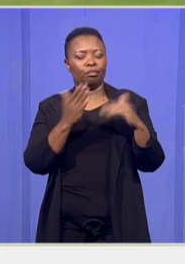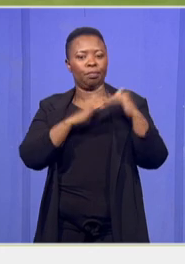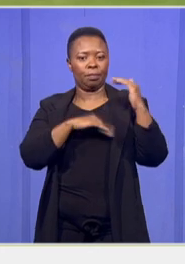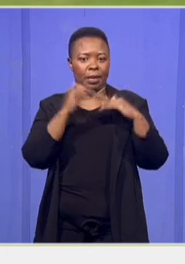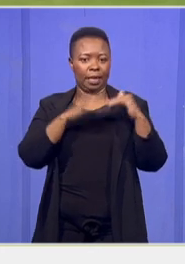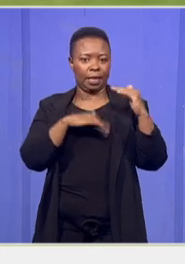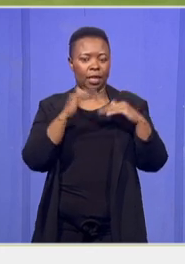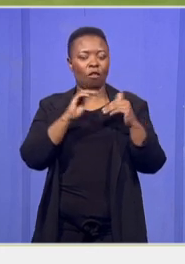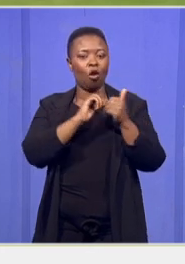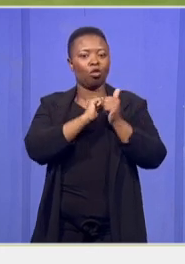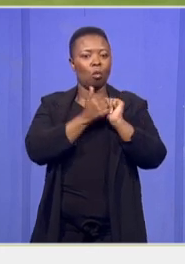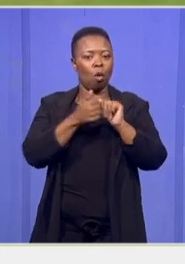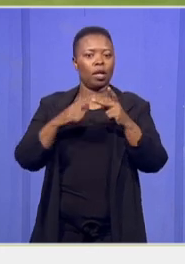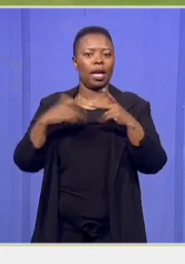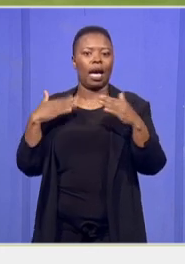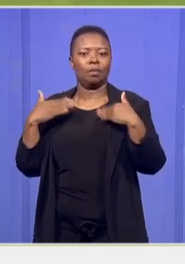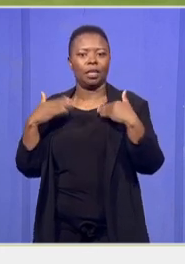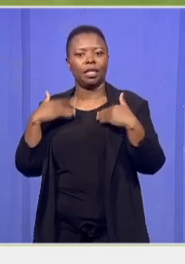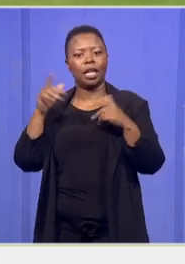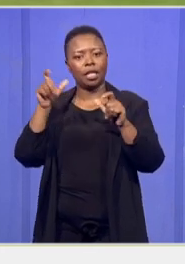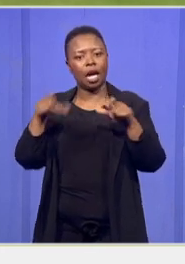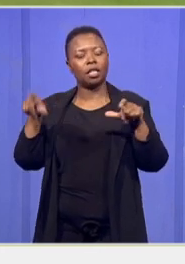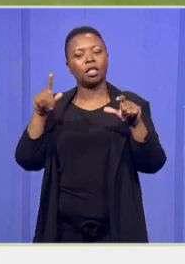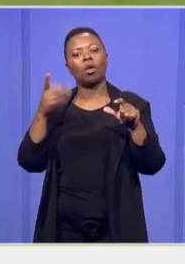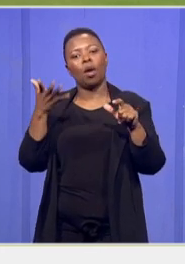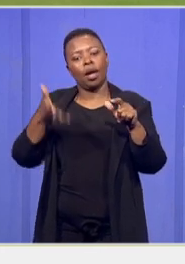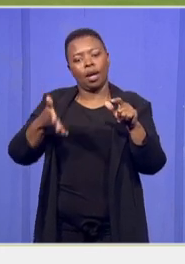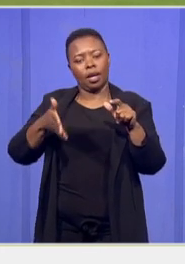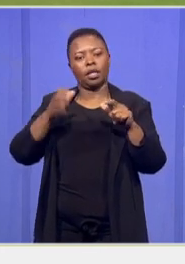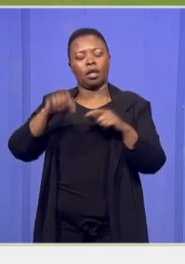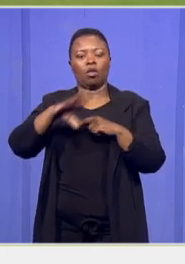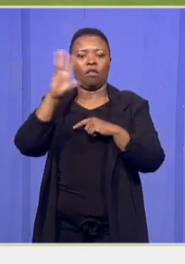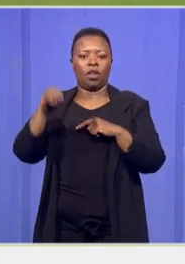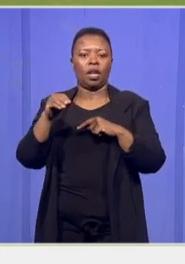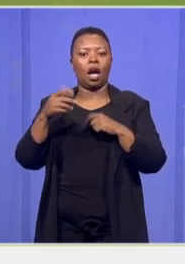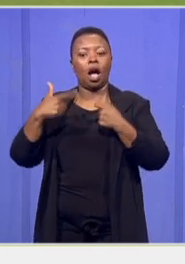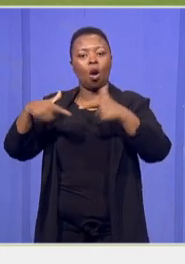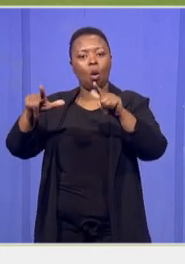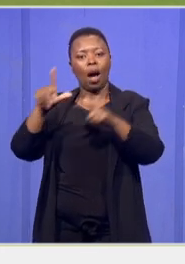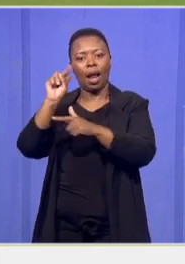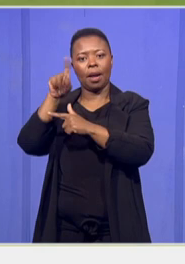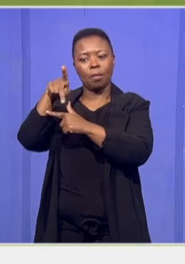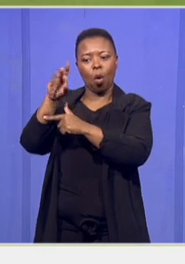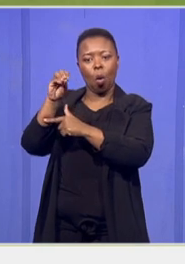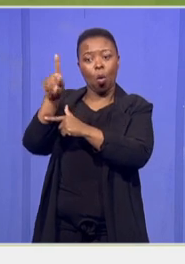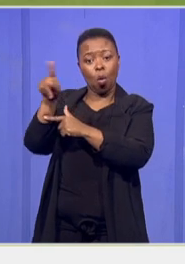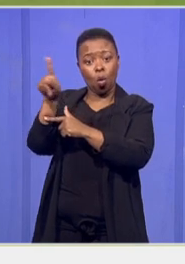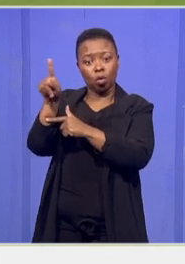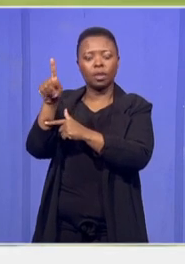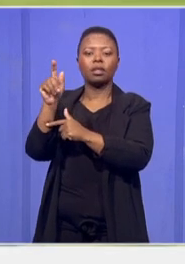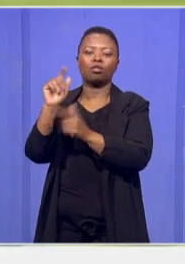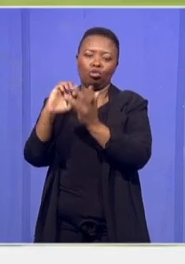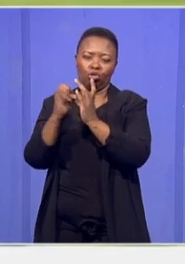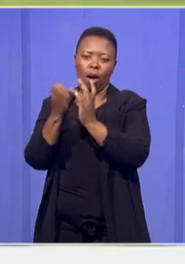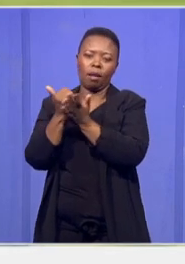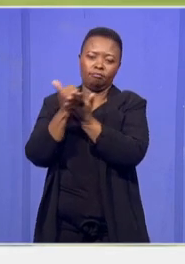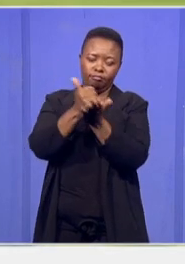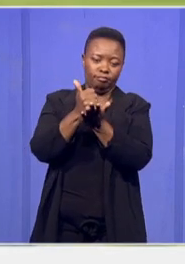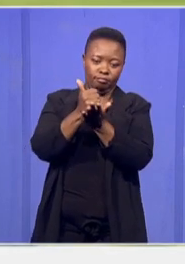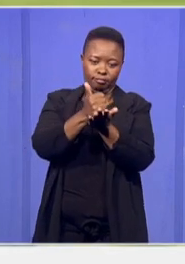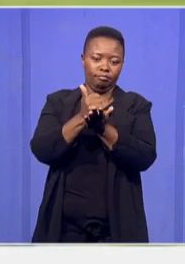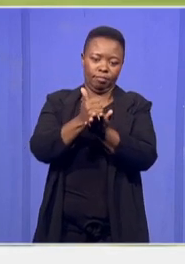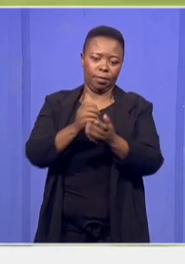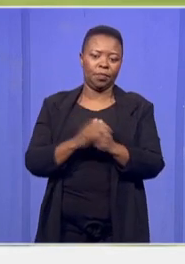and administrators in South Africa, and local NPOs are trying to assist where they can. The situation has